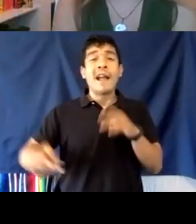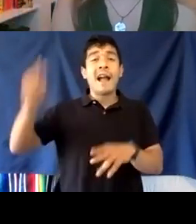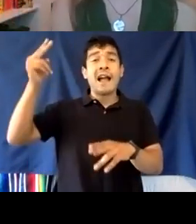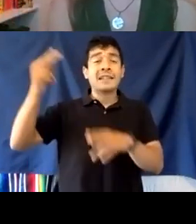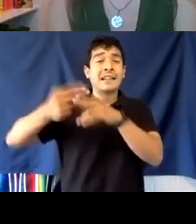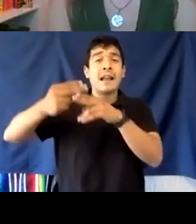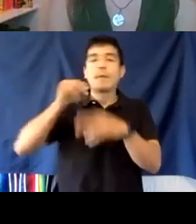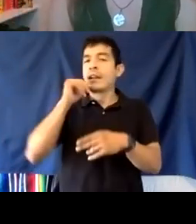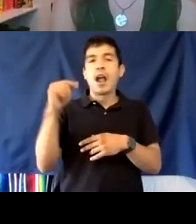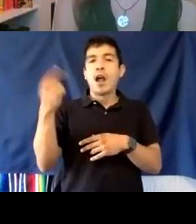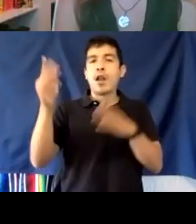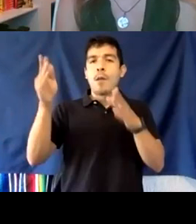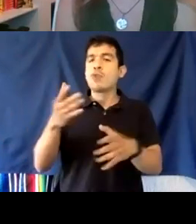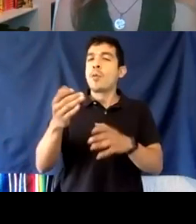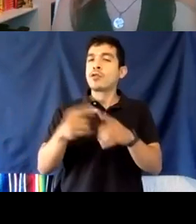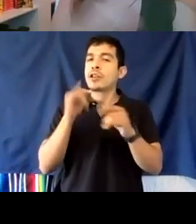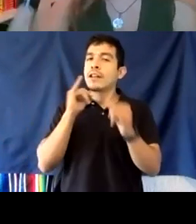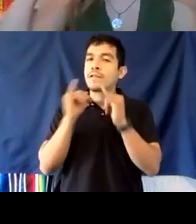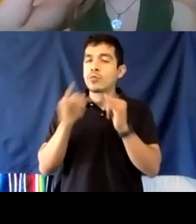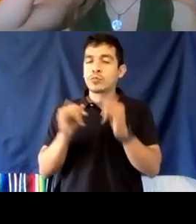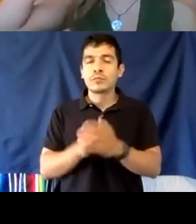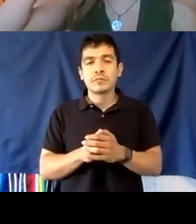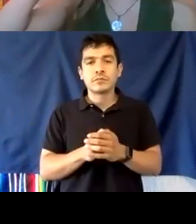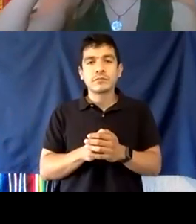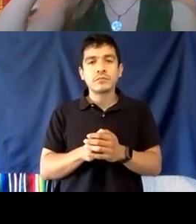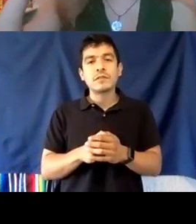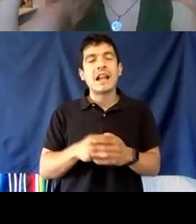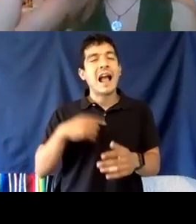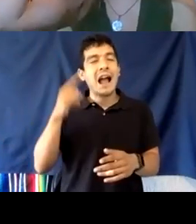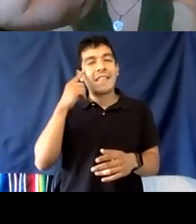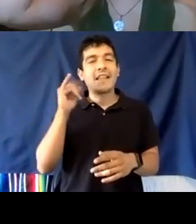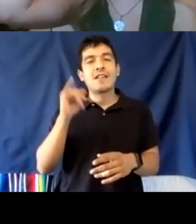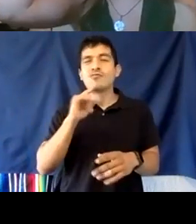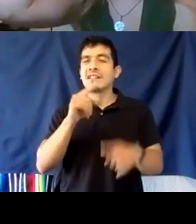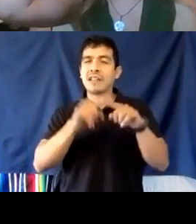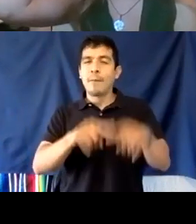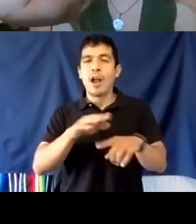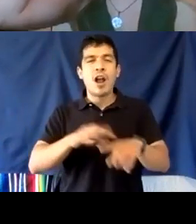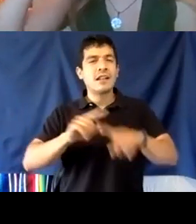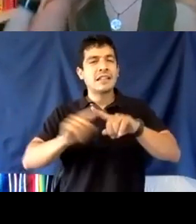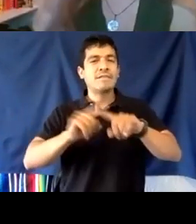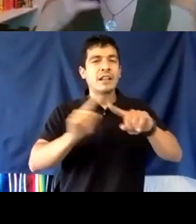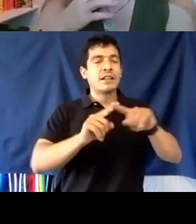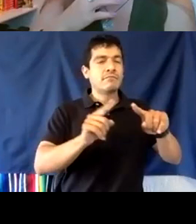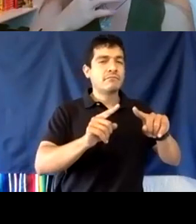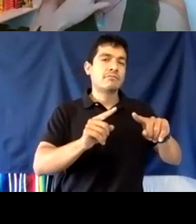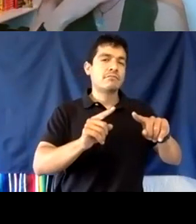not always the person that you want to interview. So I think it very much depends on a couple of different